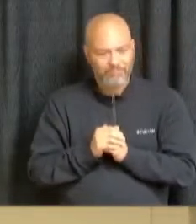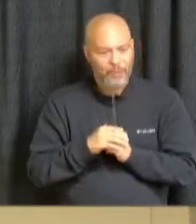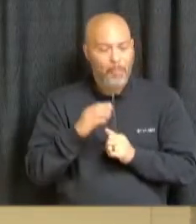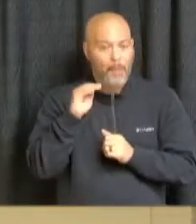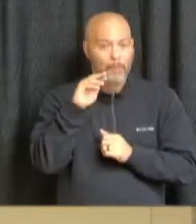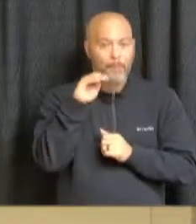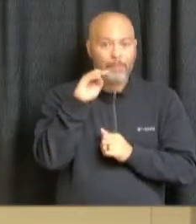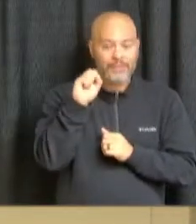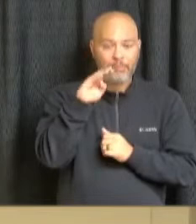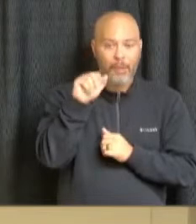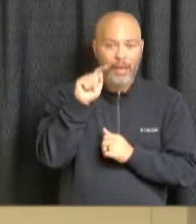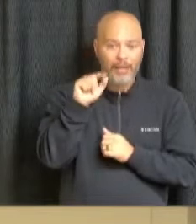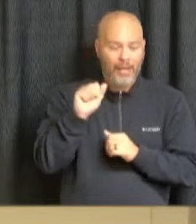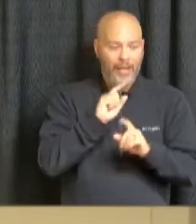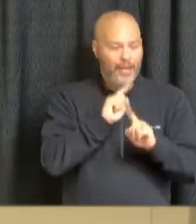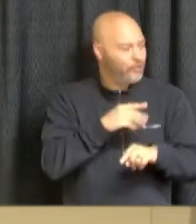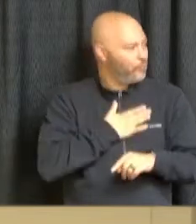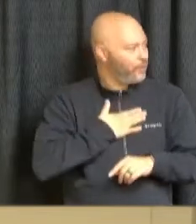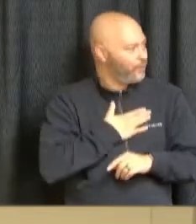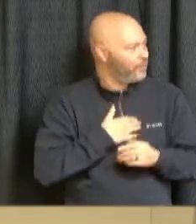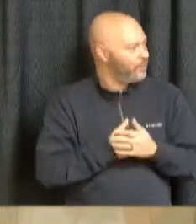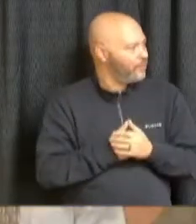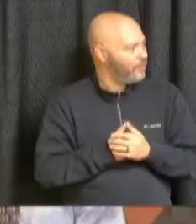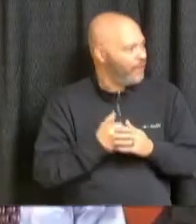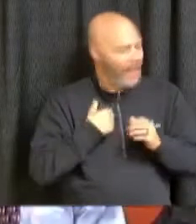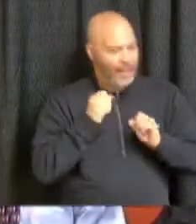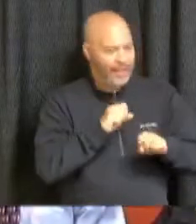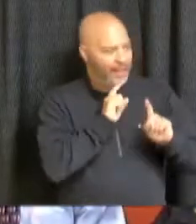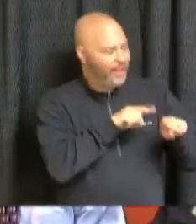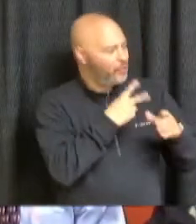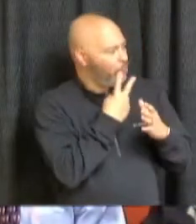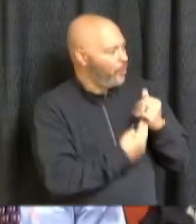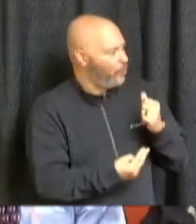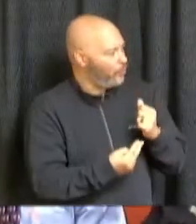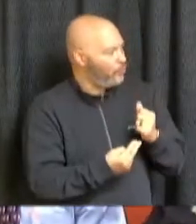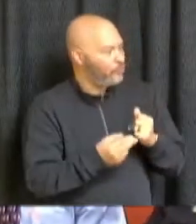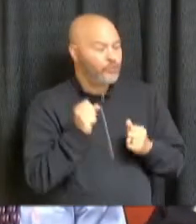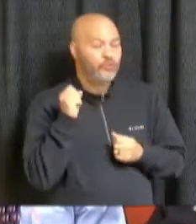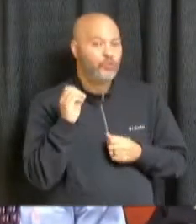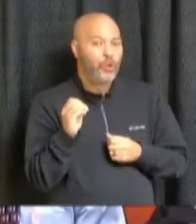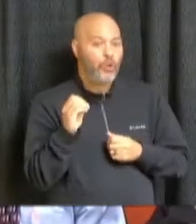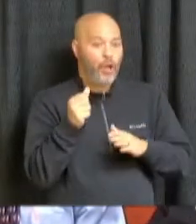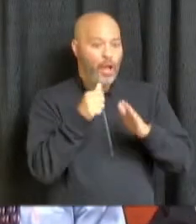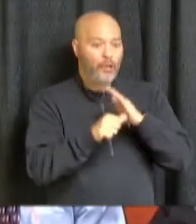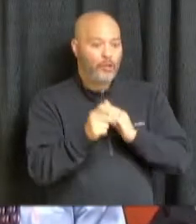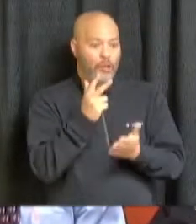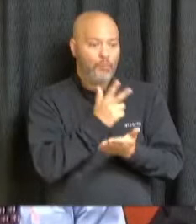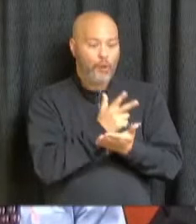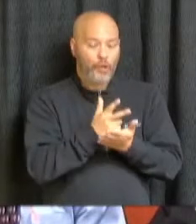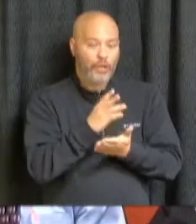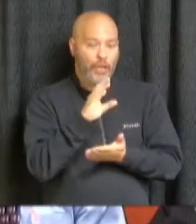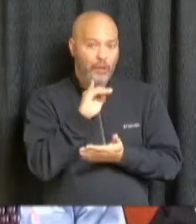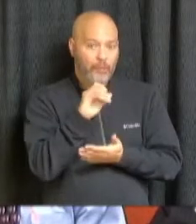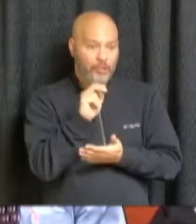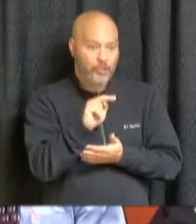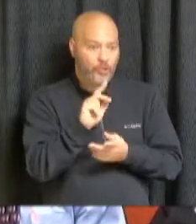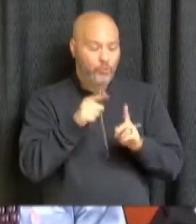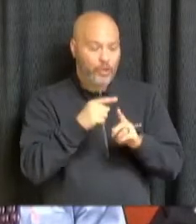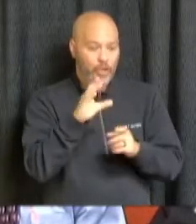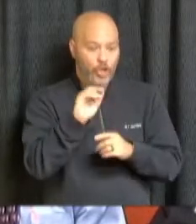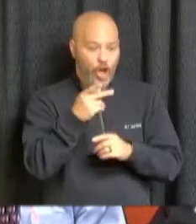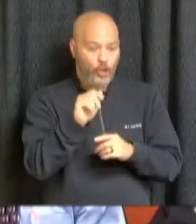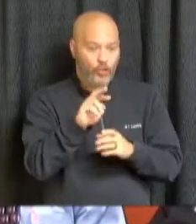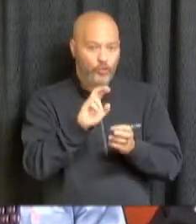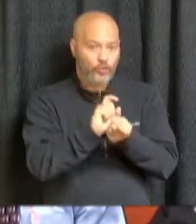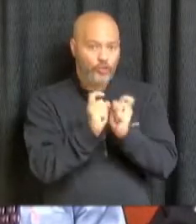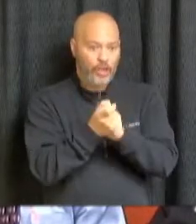Ms. Mata, if you would, please attempt to answer. I think I can answer both. So under the parking commission, when our charter was changed,